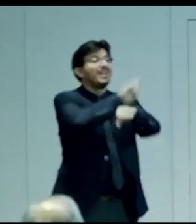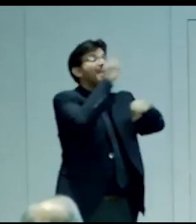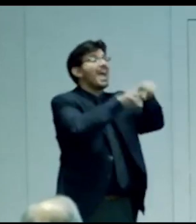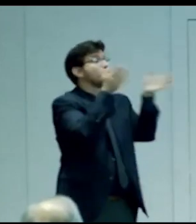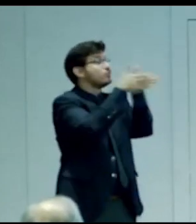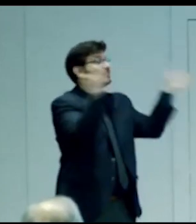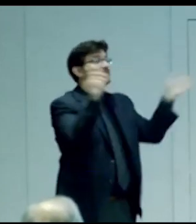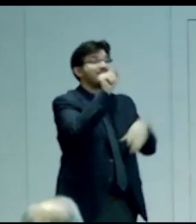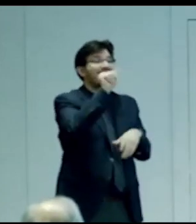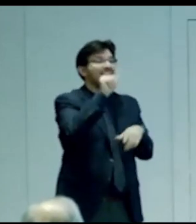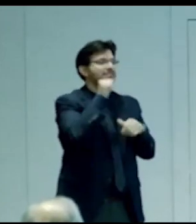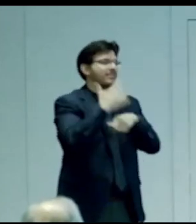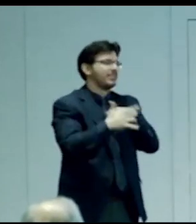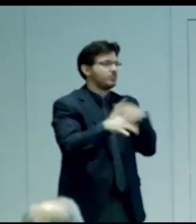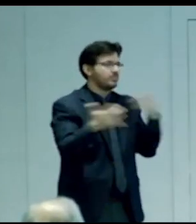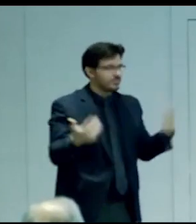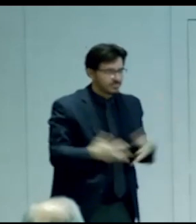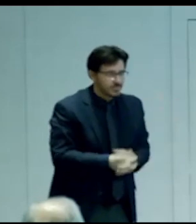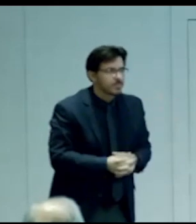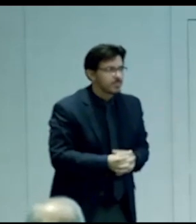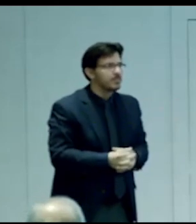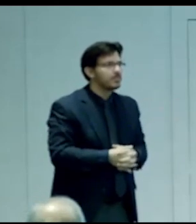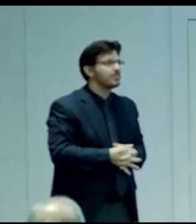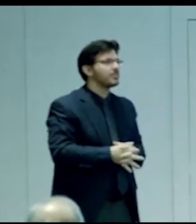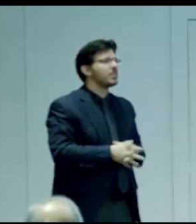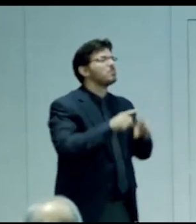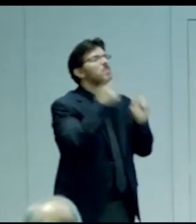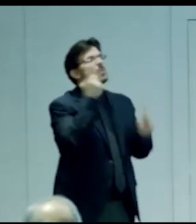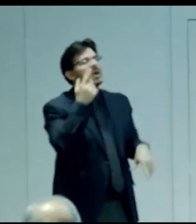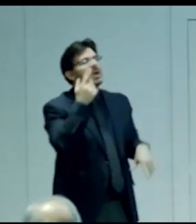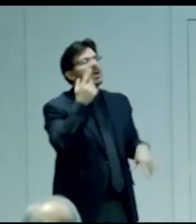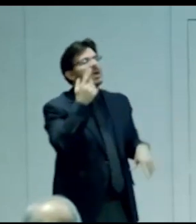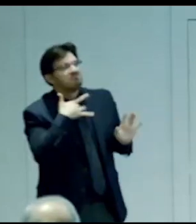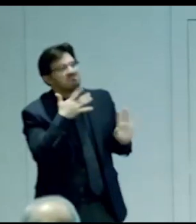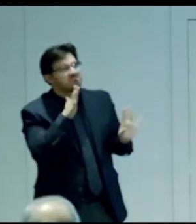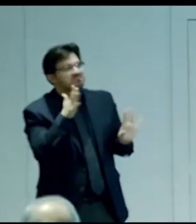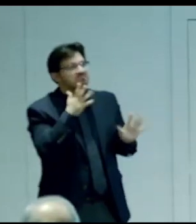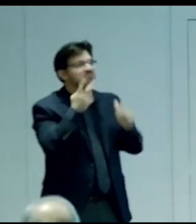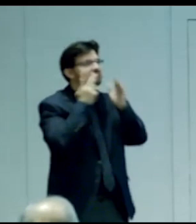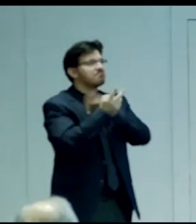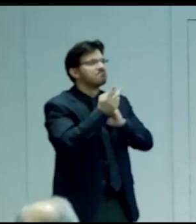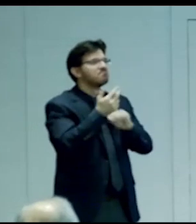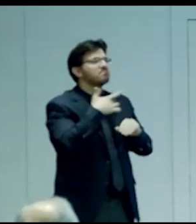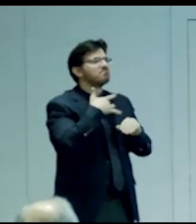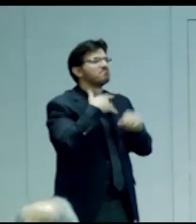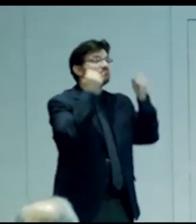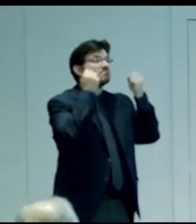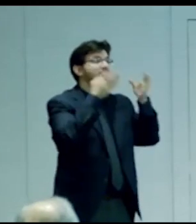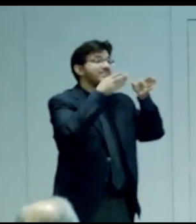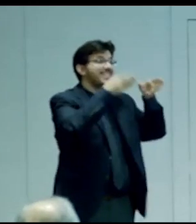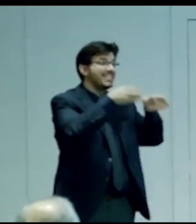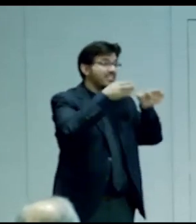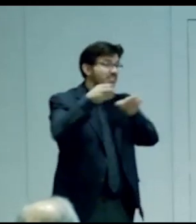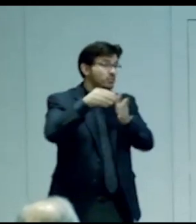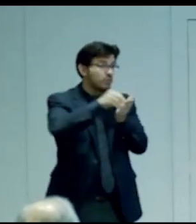nationally sampled basis. But in one sense, I would think that in many ways, perhaps the individual